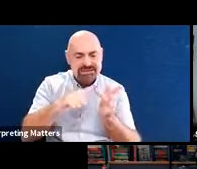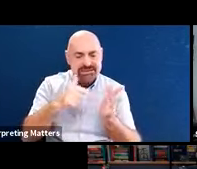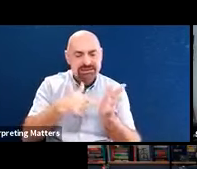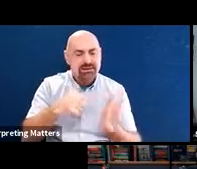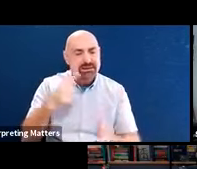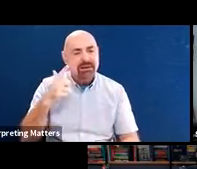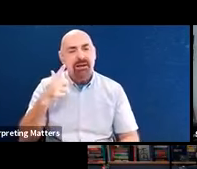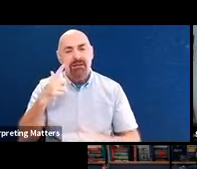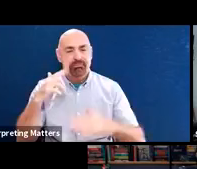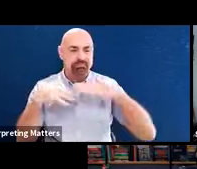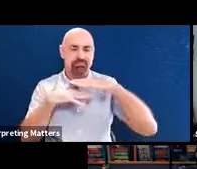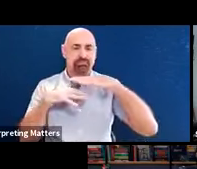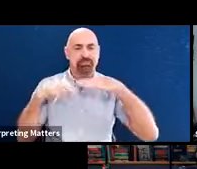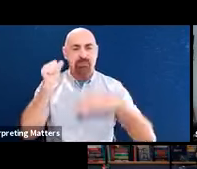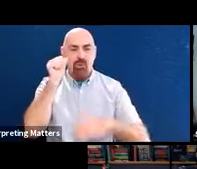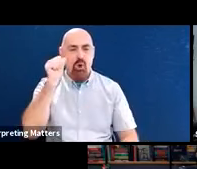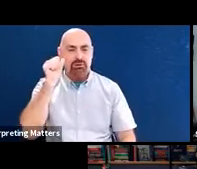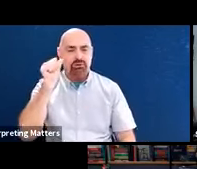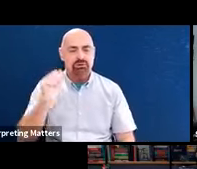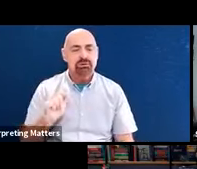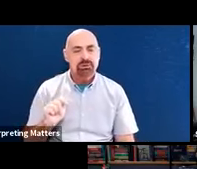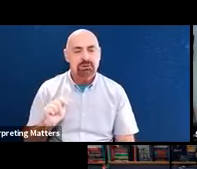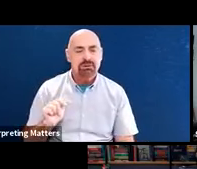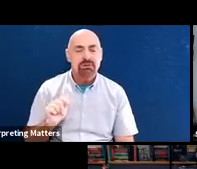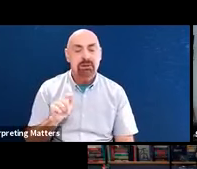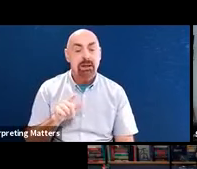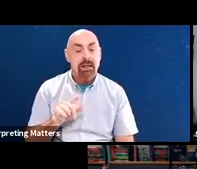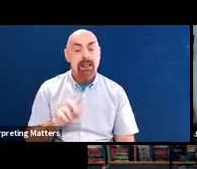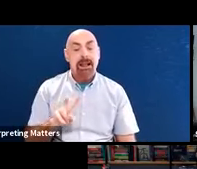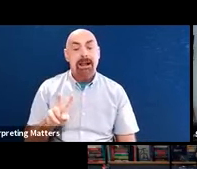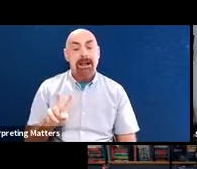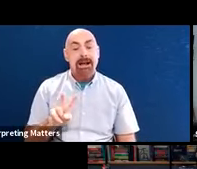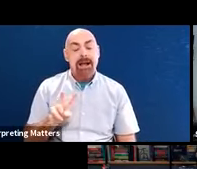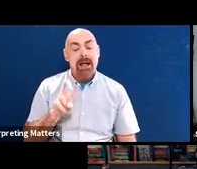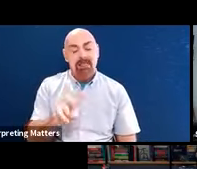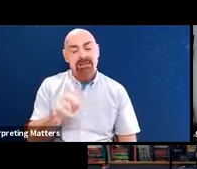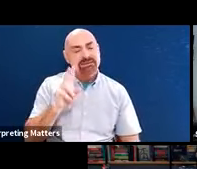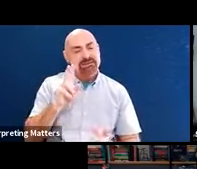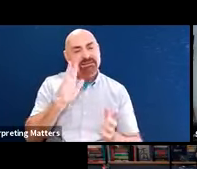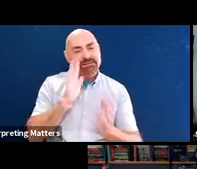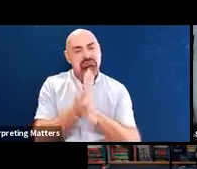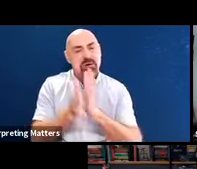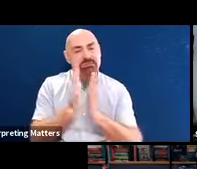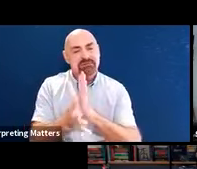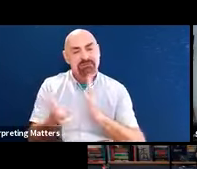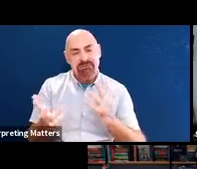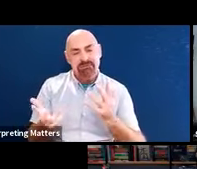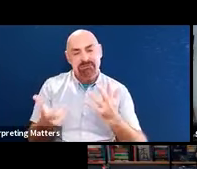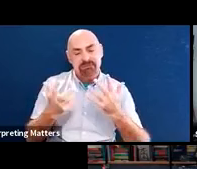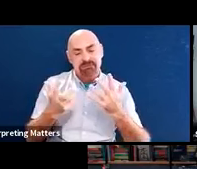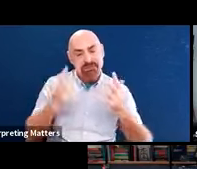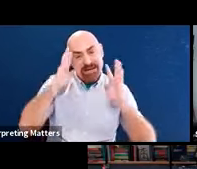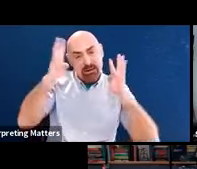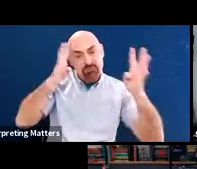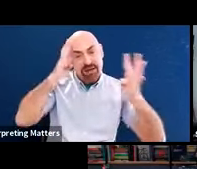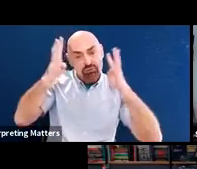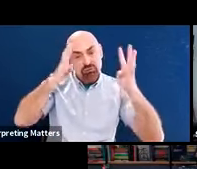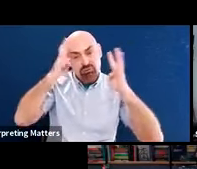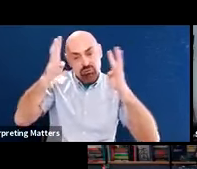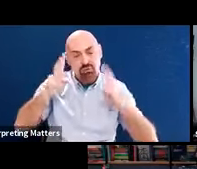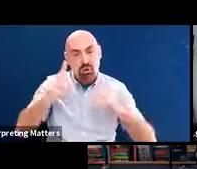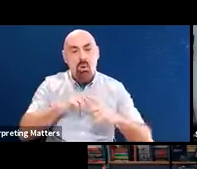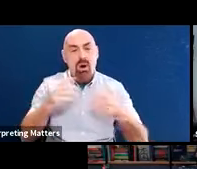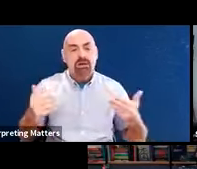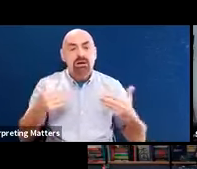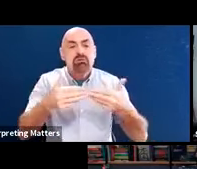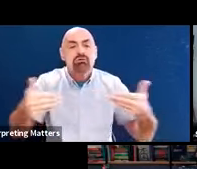the fact that in the background of these disruptive innovations, that the reason why frontier